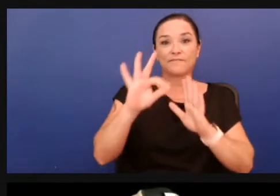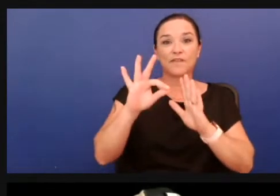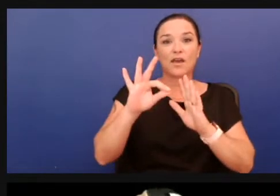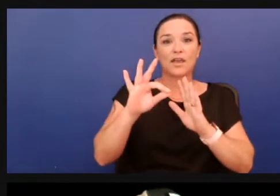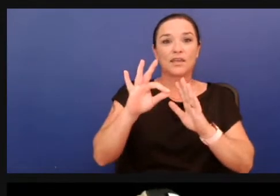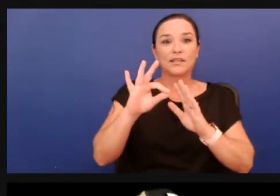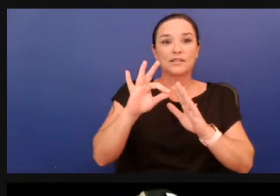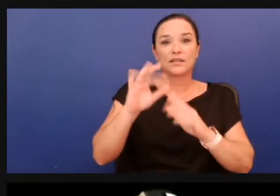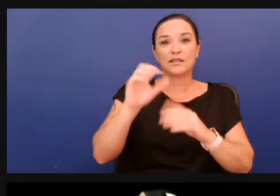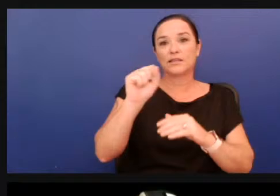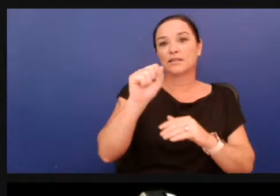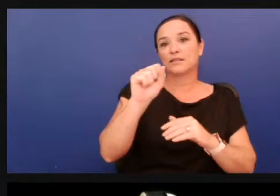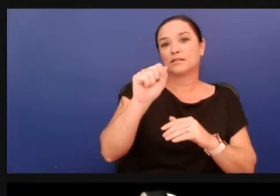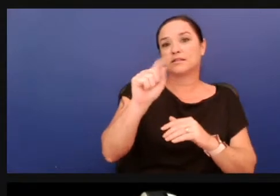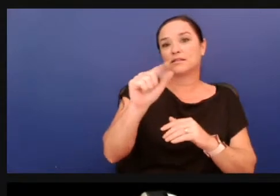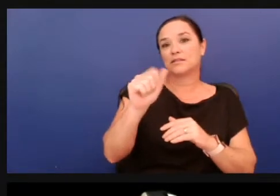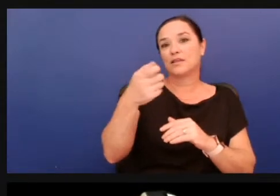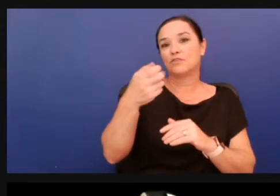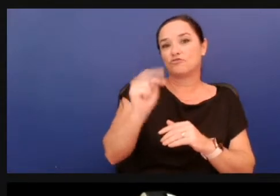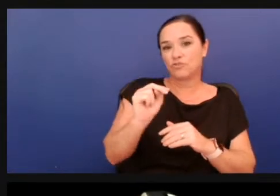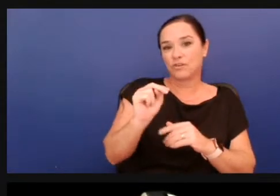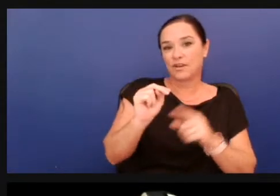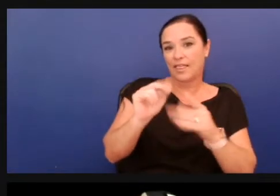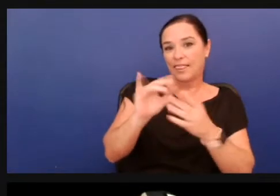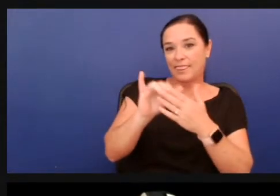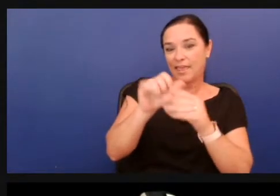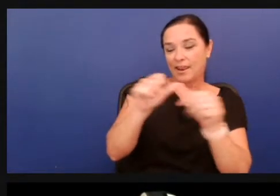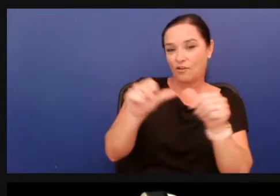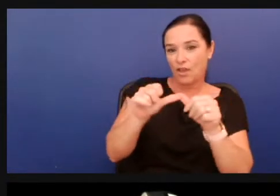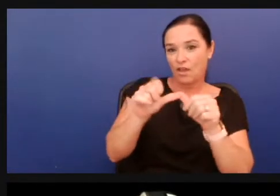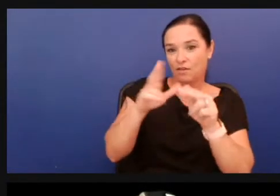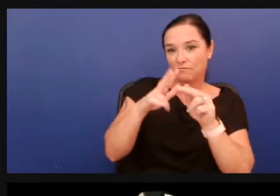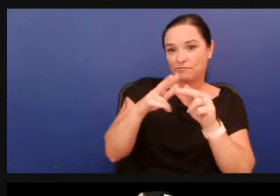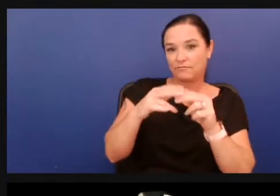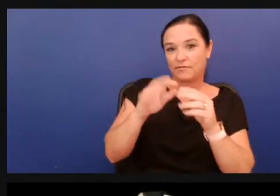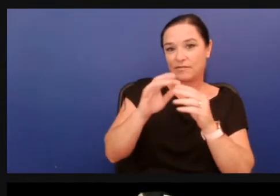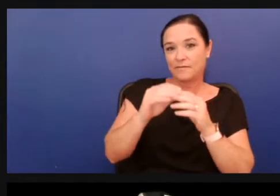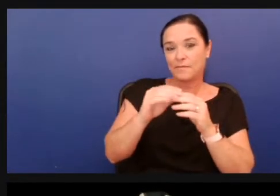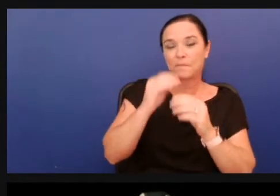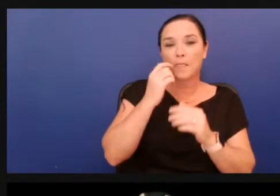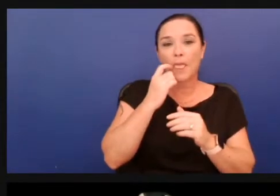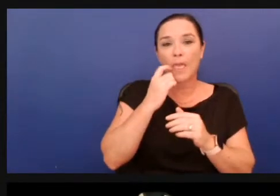here. That's kind of down in that area right there. And so,